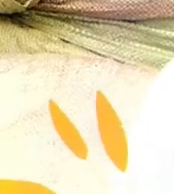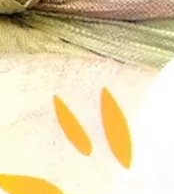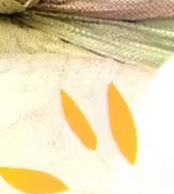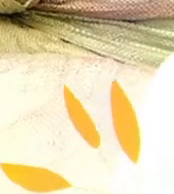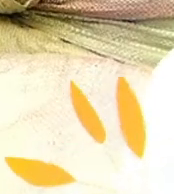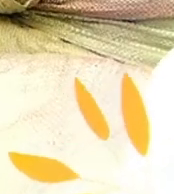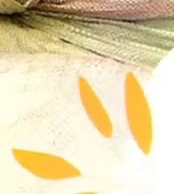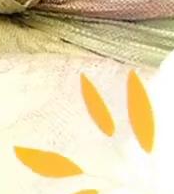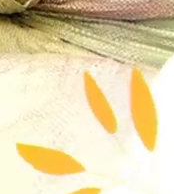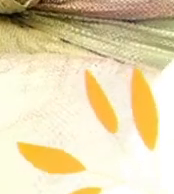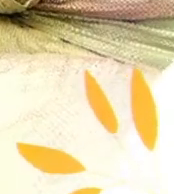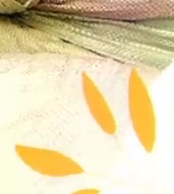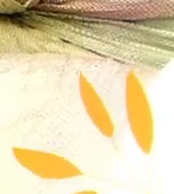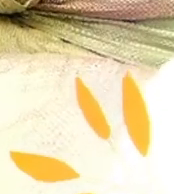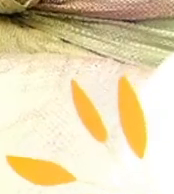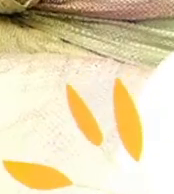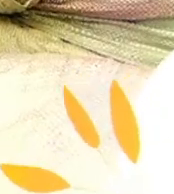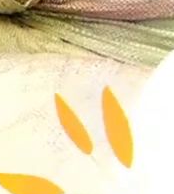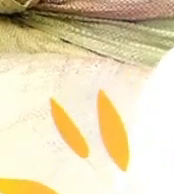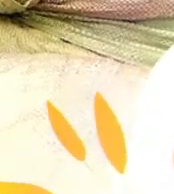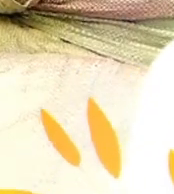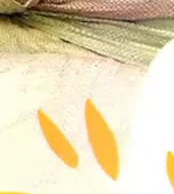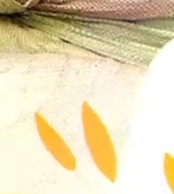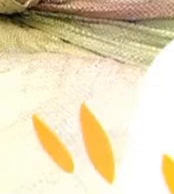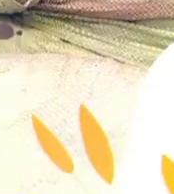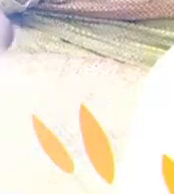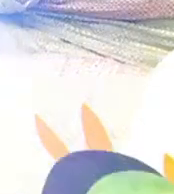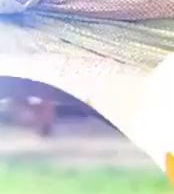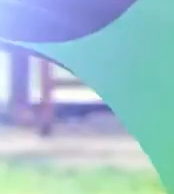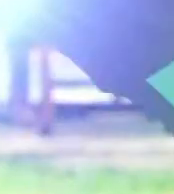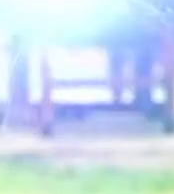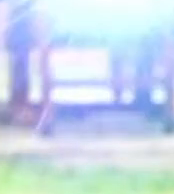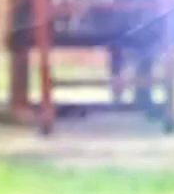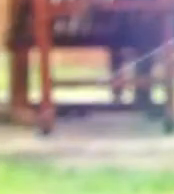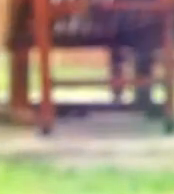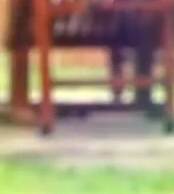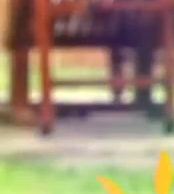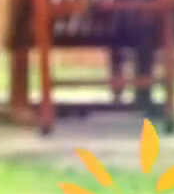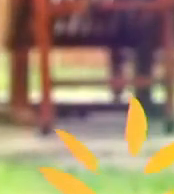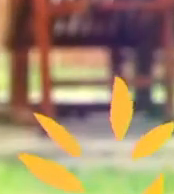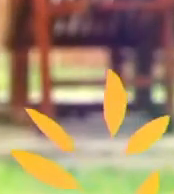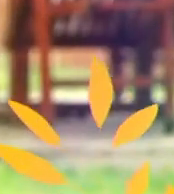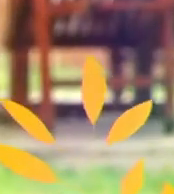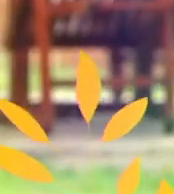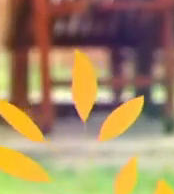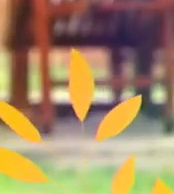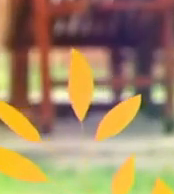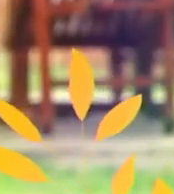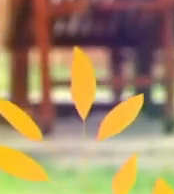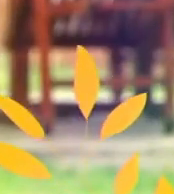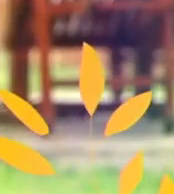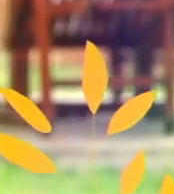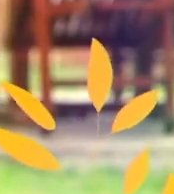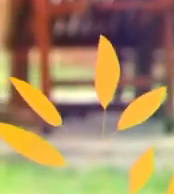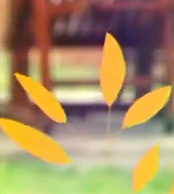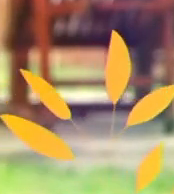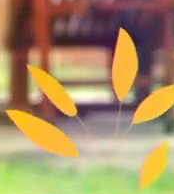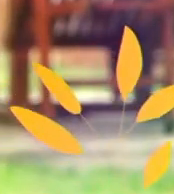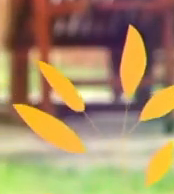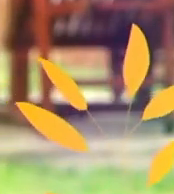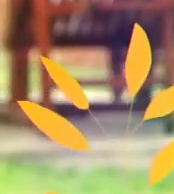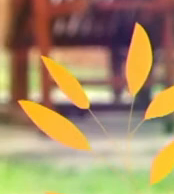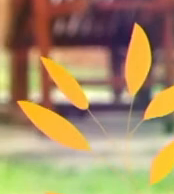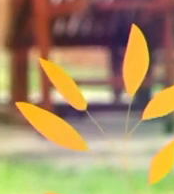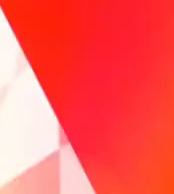found. Because at the rate you're going, it's dire. We will secure the planet